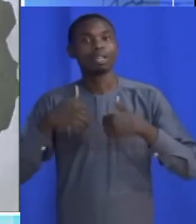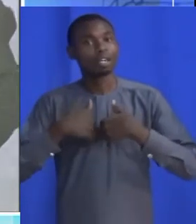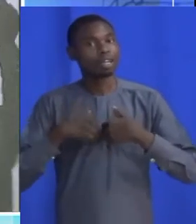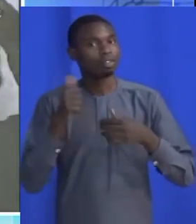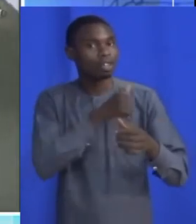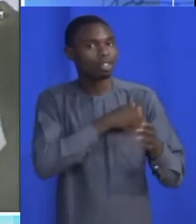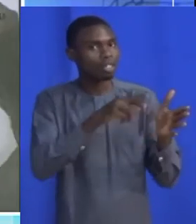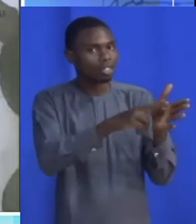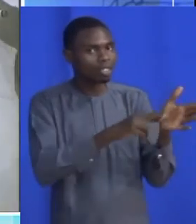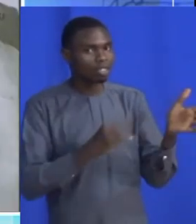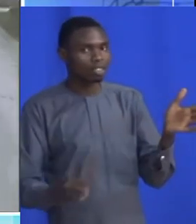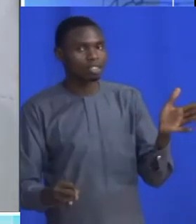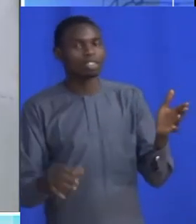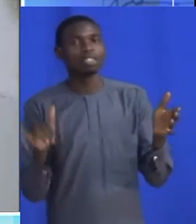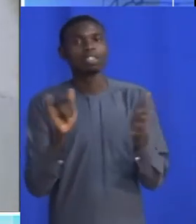Public officers.